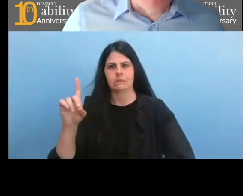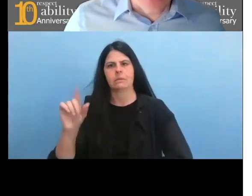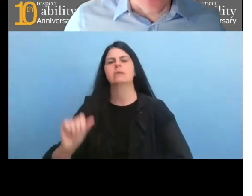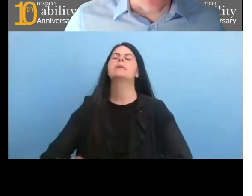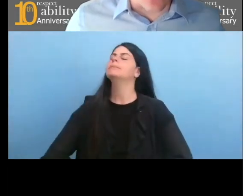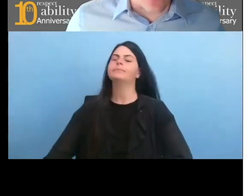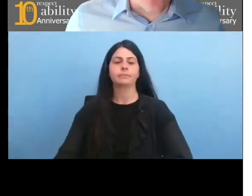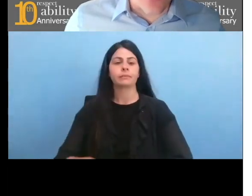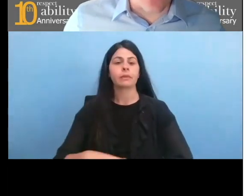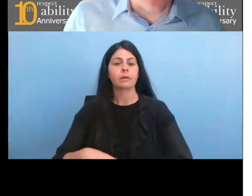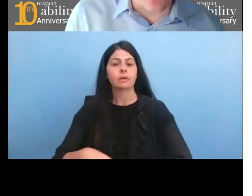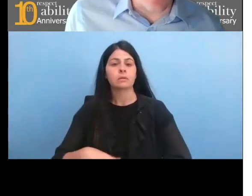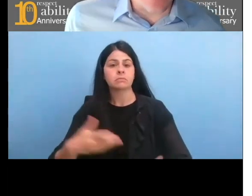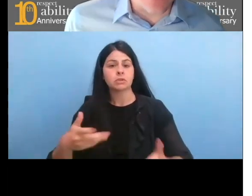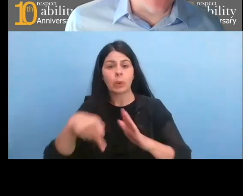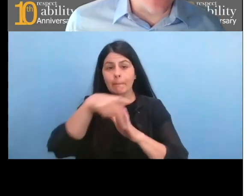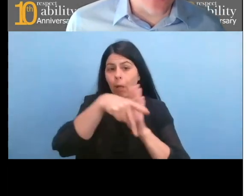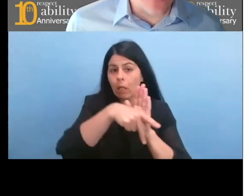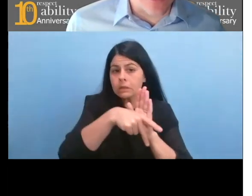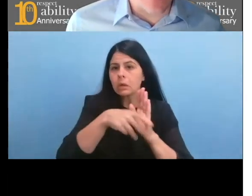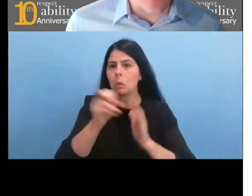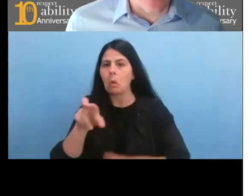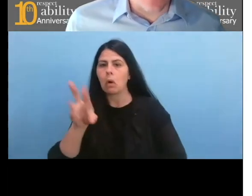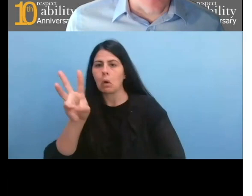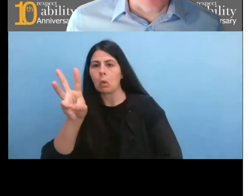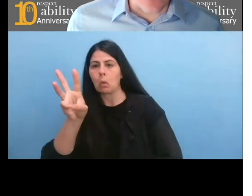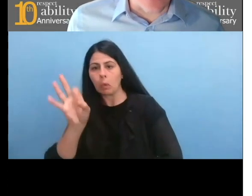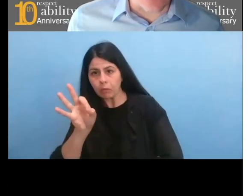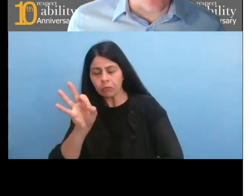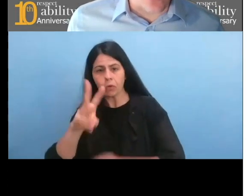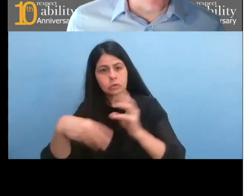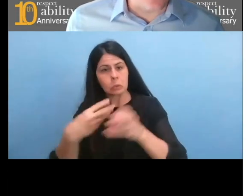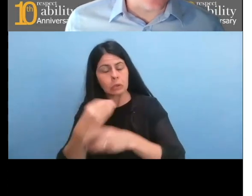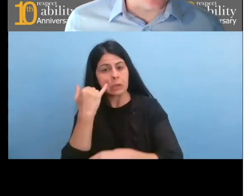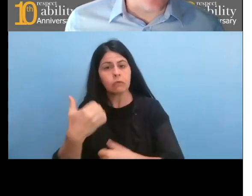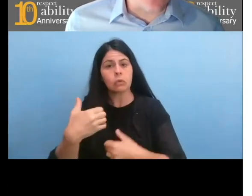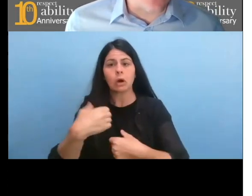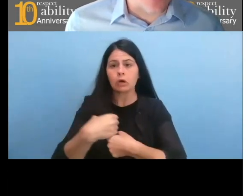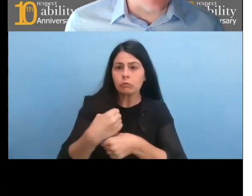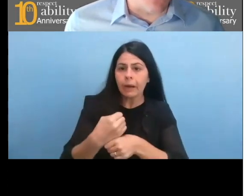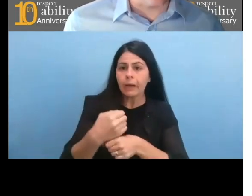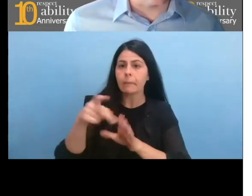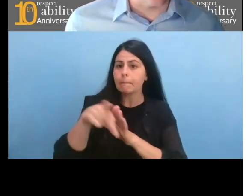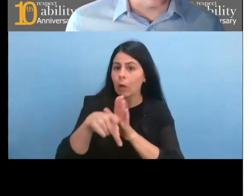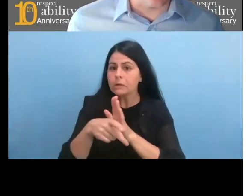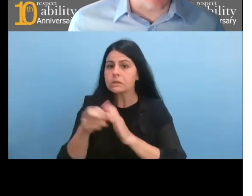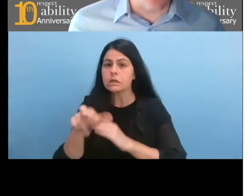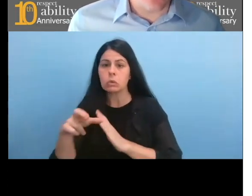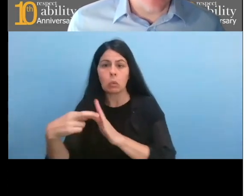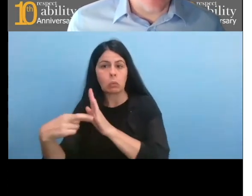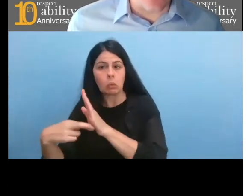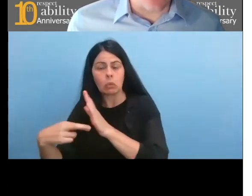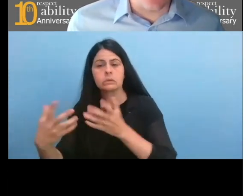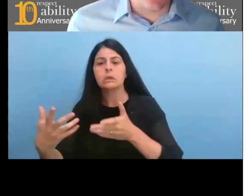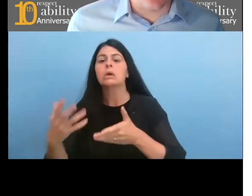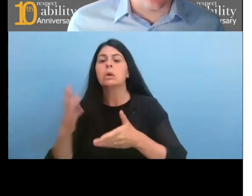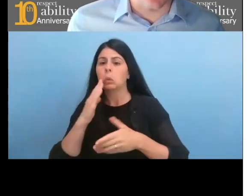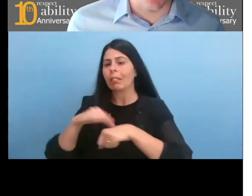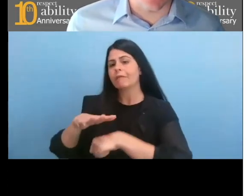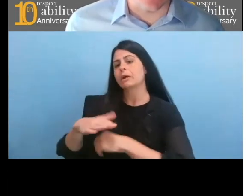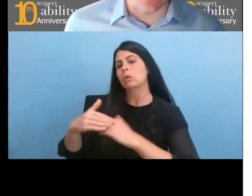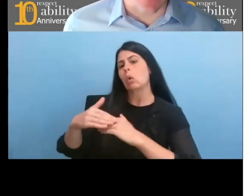in the policy or in the workforce world, that means that if you're creating policies or rules that are going to affect more than 3 people, you need to